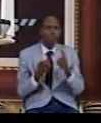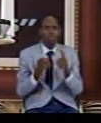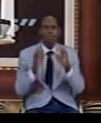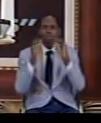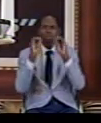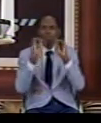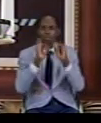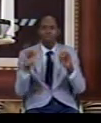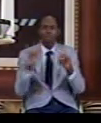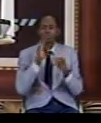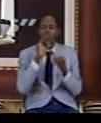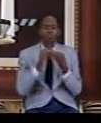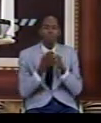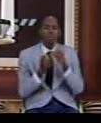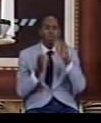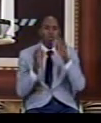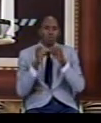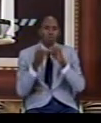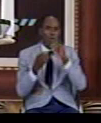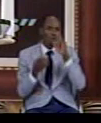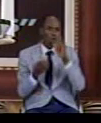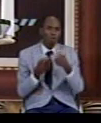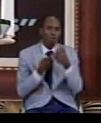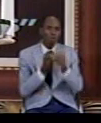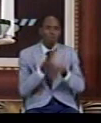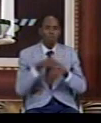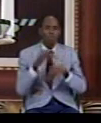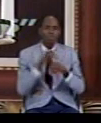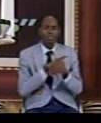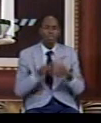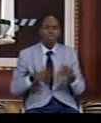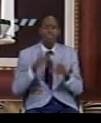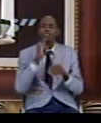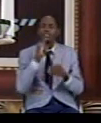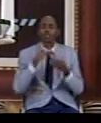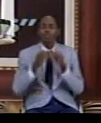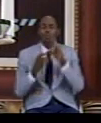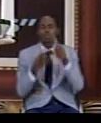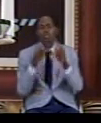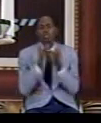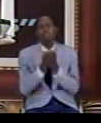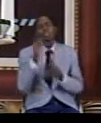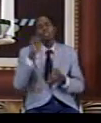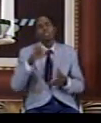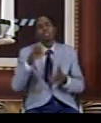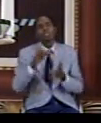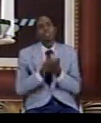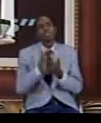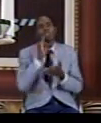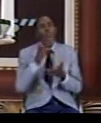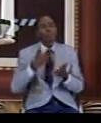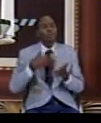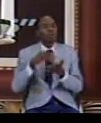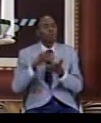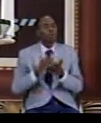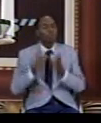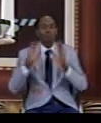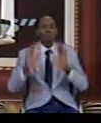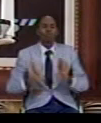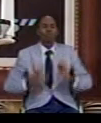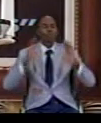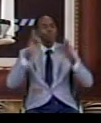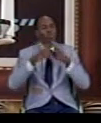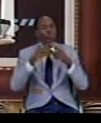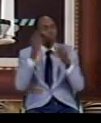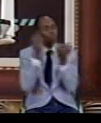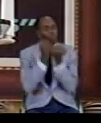one, following after the Lord is number one. You say, yes, that's my commitment. They're going to fight for that. And then you say, let me